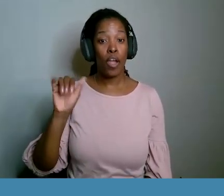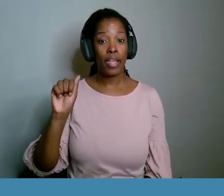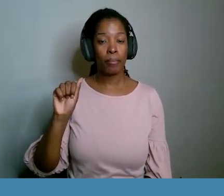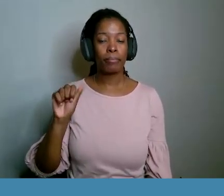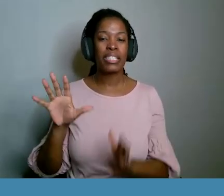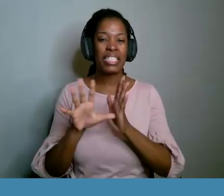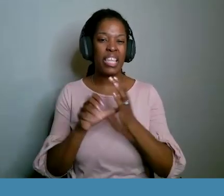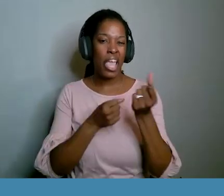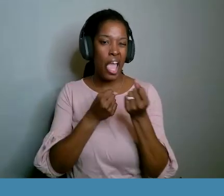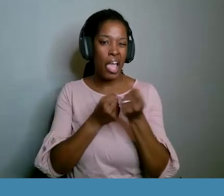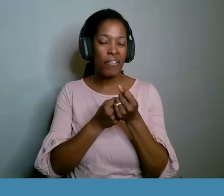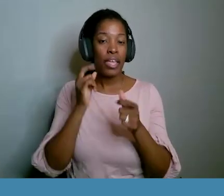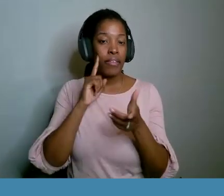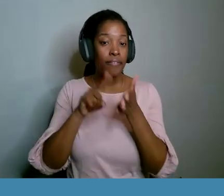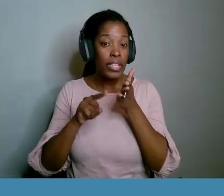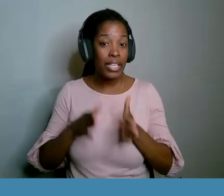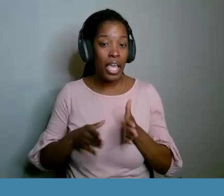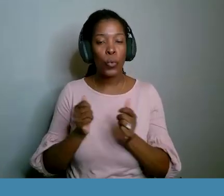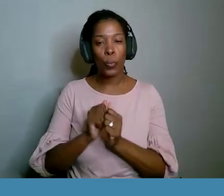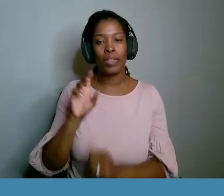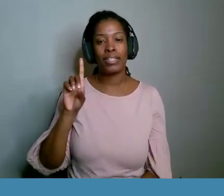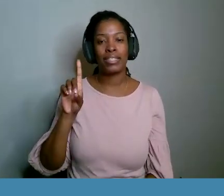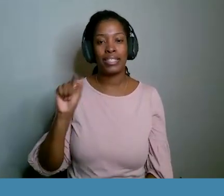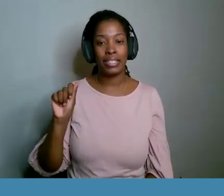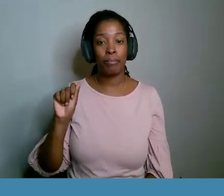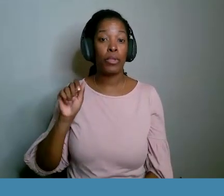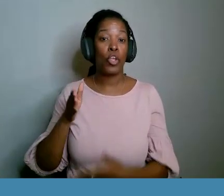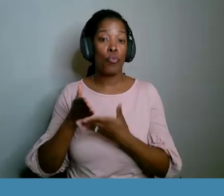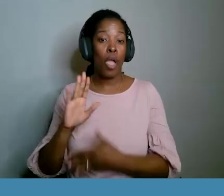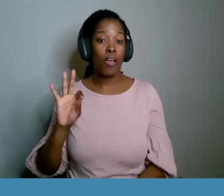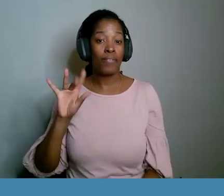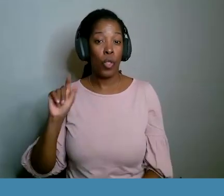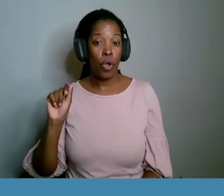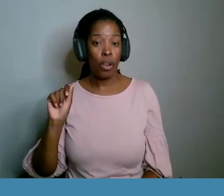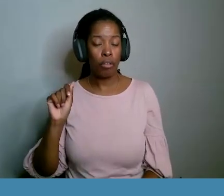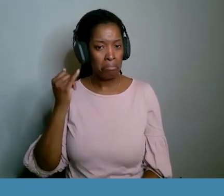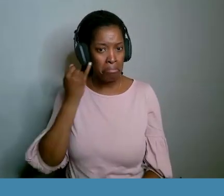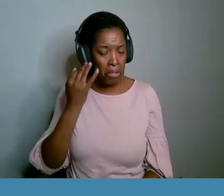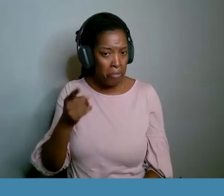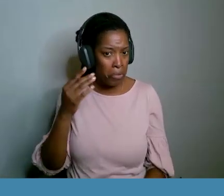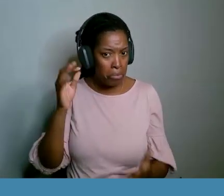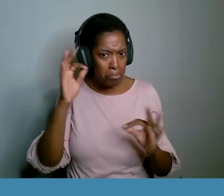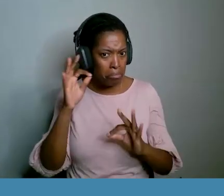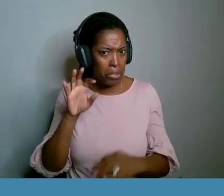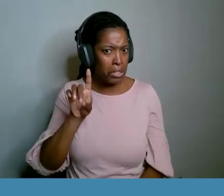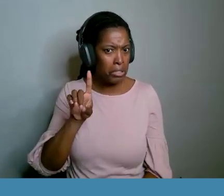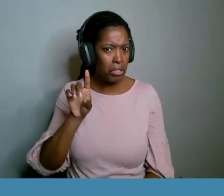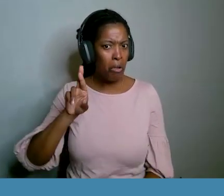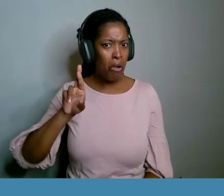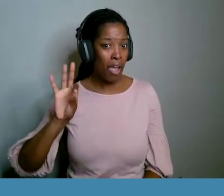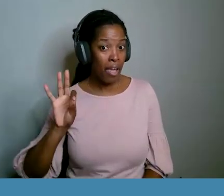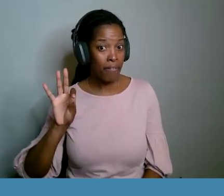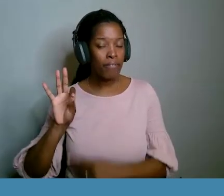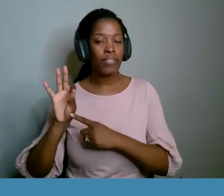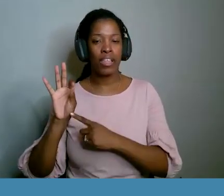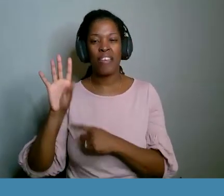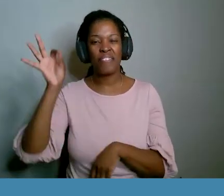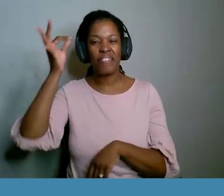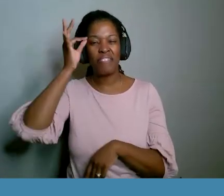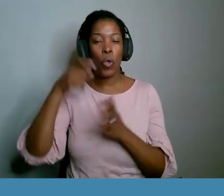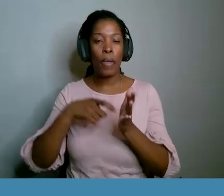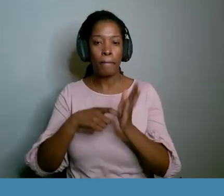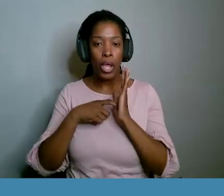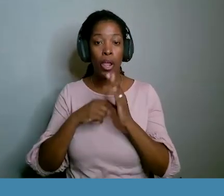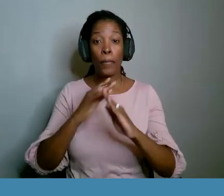with Disability Rights Florida. If you're not familiar, Disability Rights Florida is this federally mandated protection and